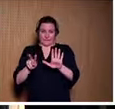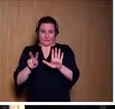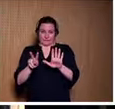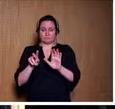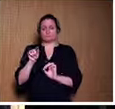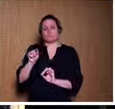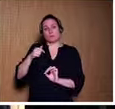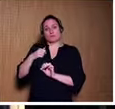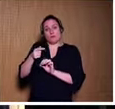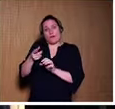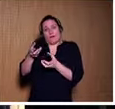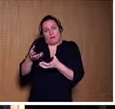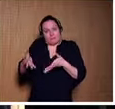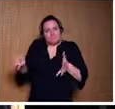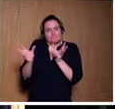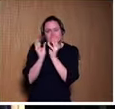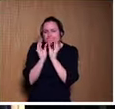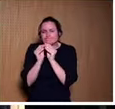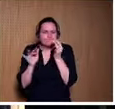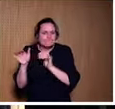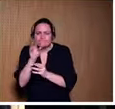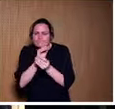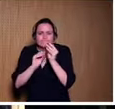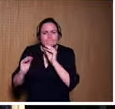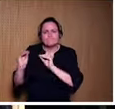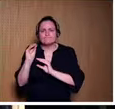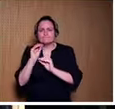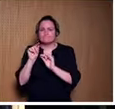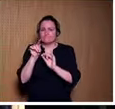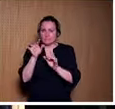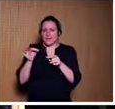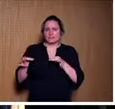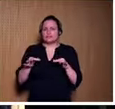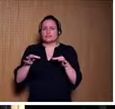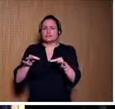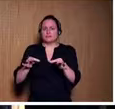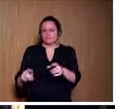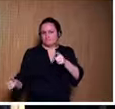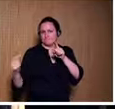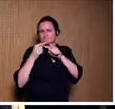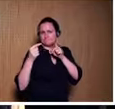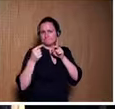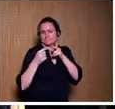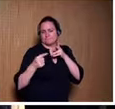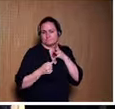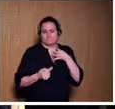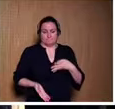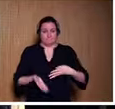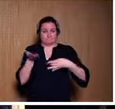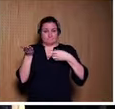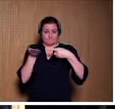organizations have a strategic plan, we all have them. Their strategic plan included several points. Point number